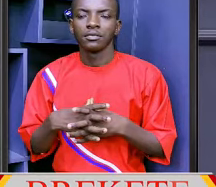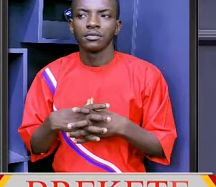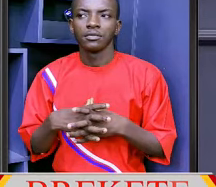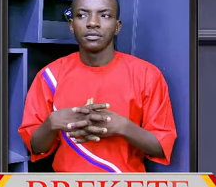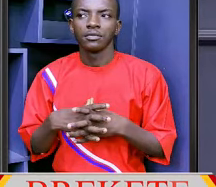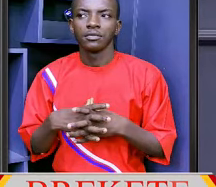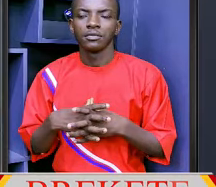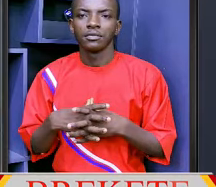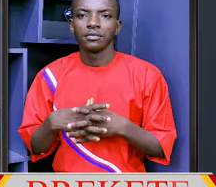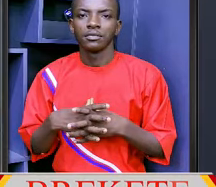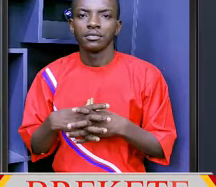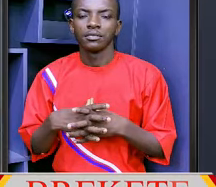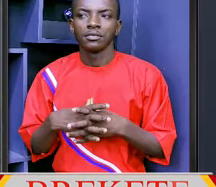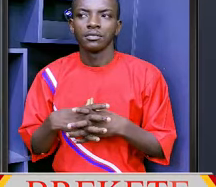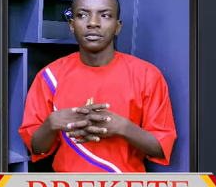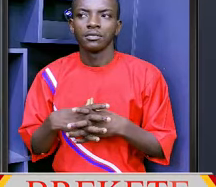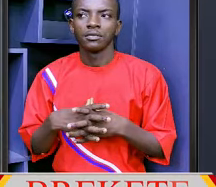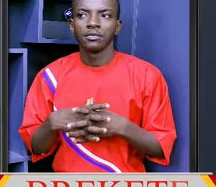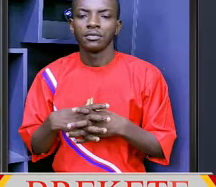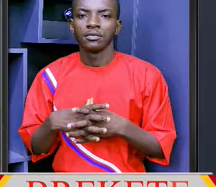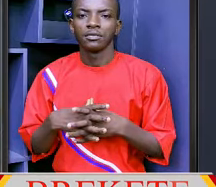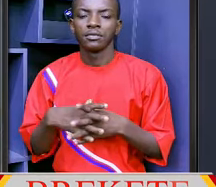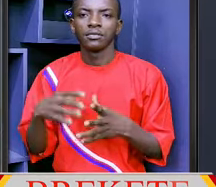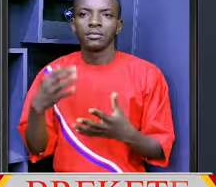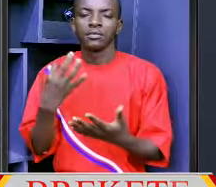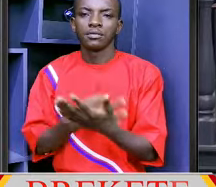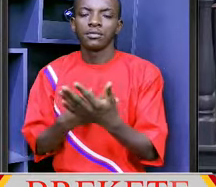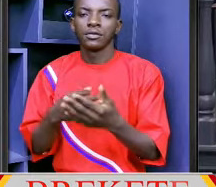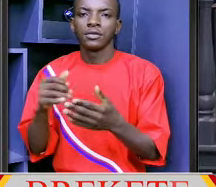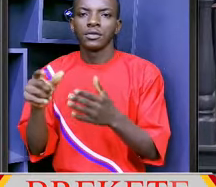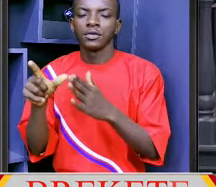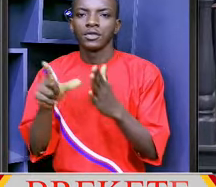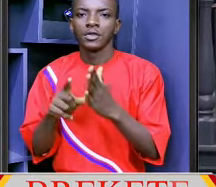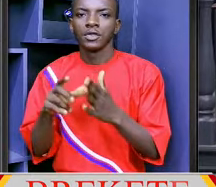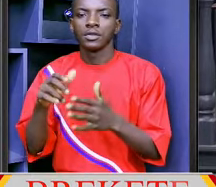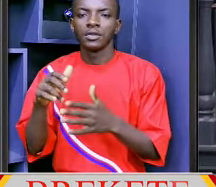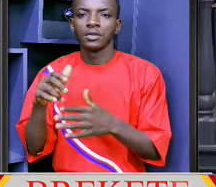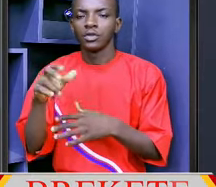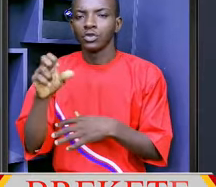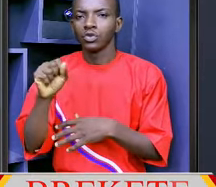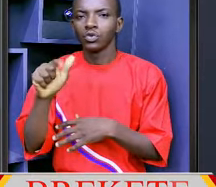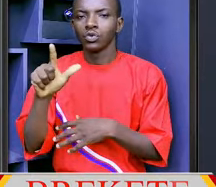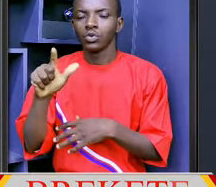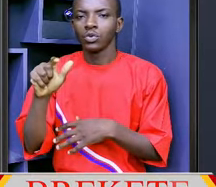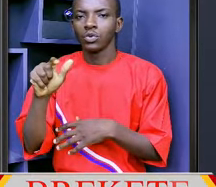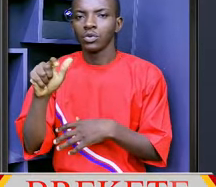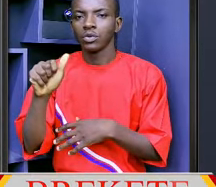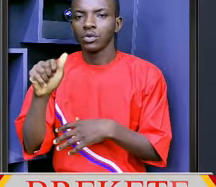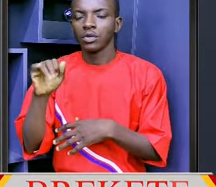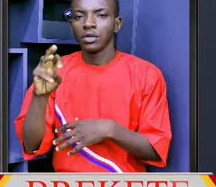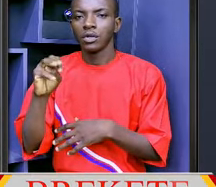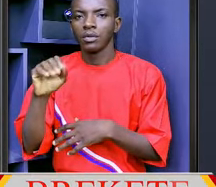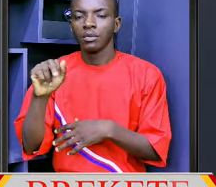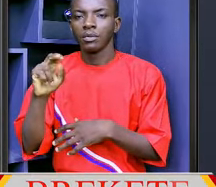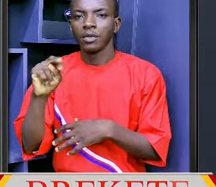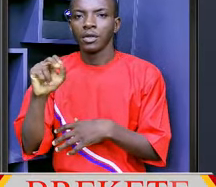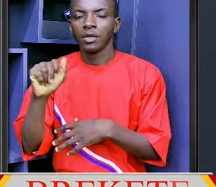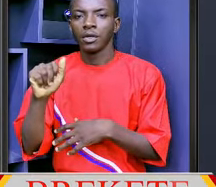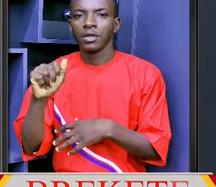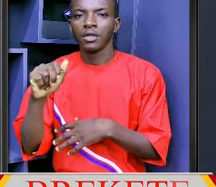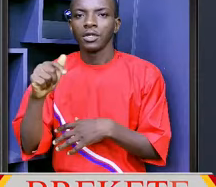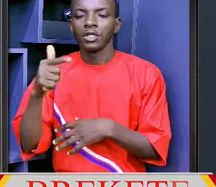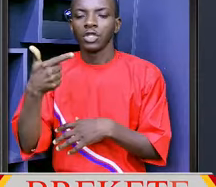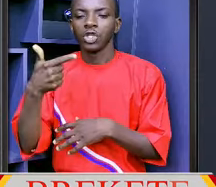But I'll get one Fulani man where you be barrister, so Leman Gire for Corporate Affairs Commission. I go challenge him